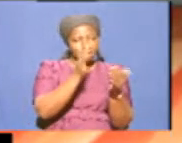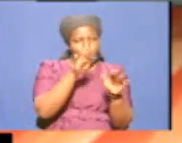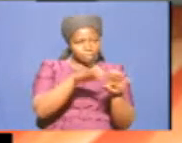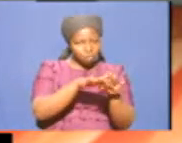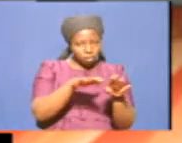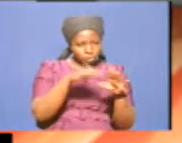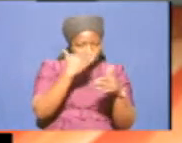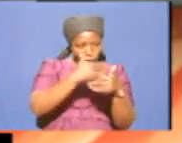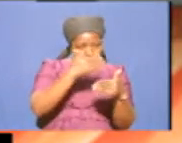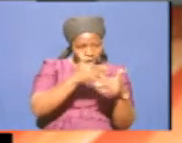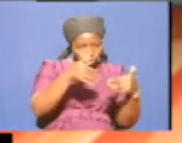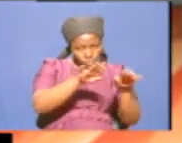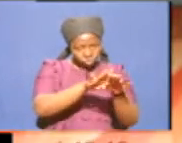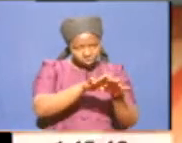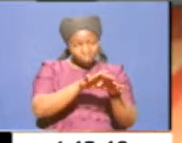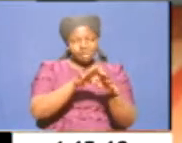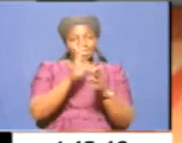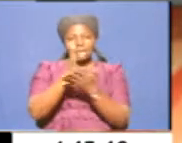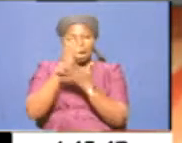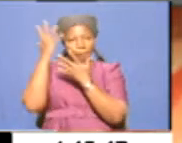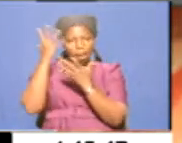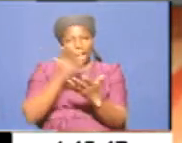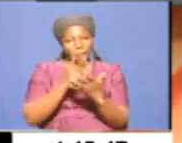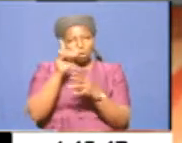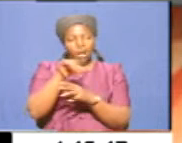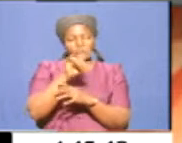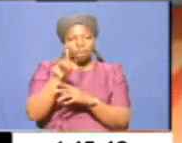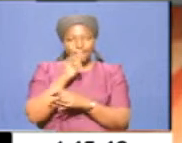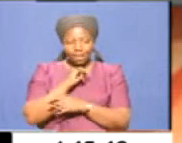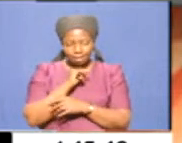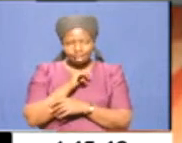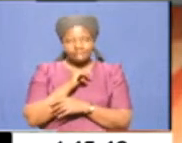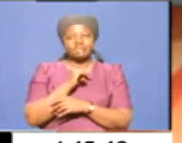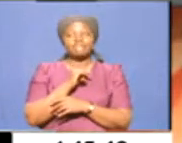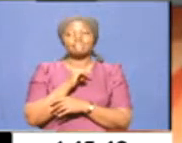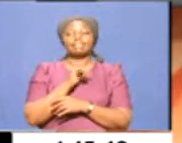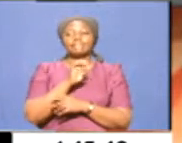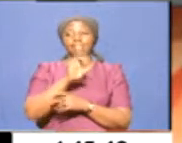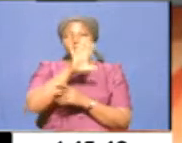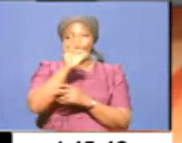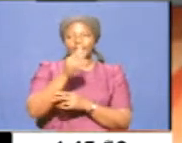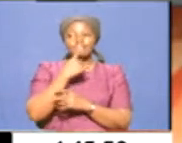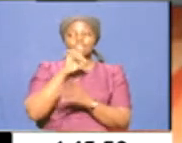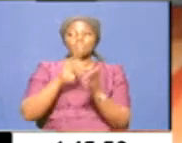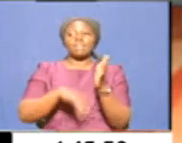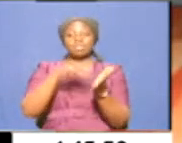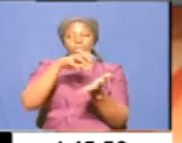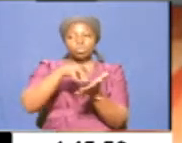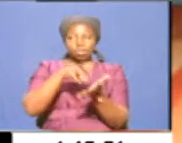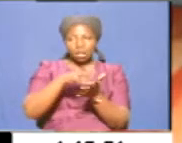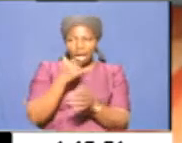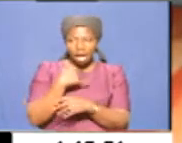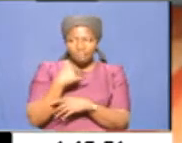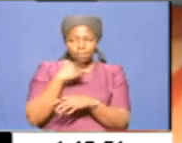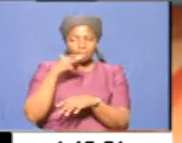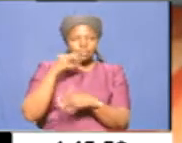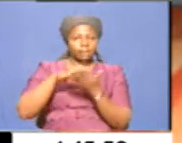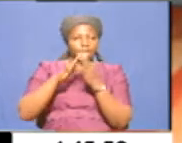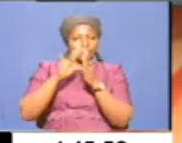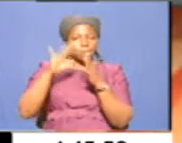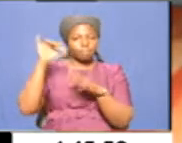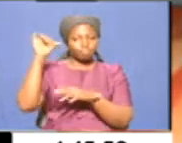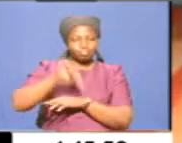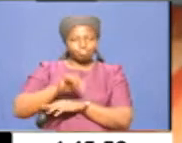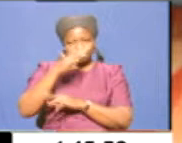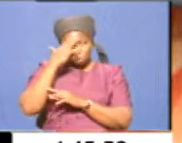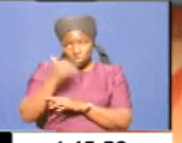imposed. The Eastern Africa Farmers Federation says the situation has been worsened by a rise in post-harvest losses and climate change,